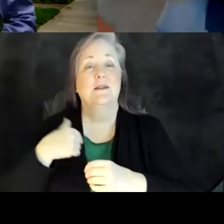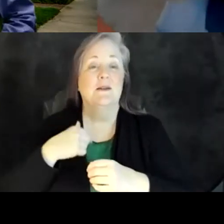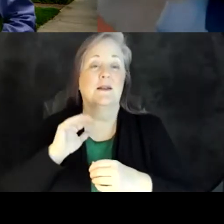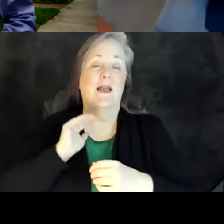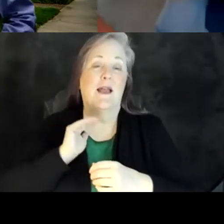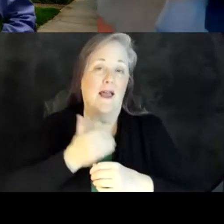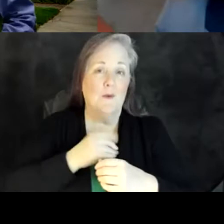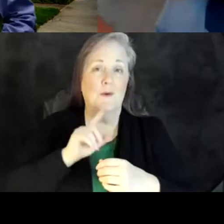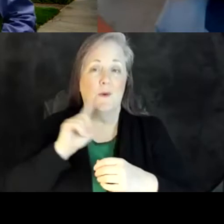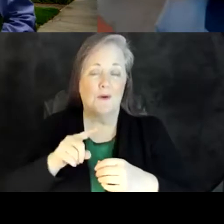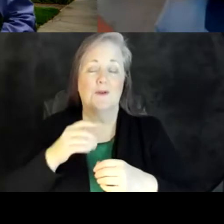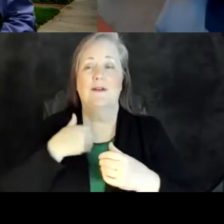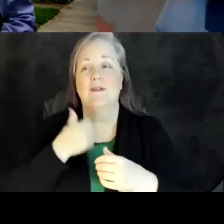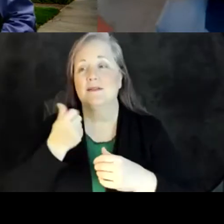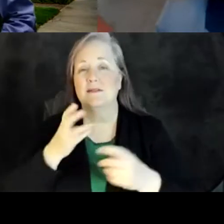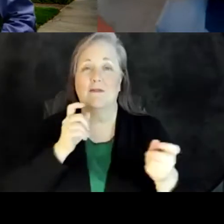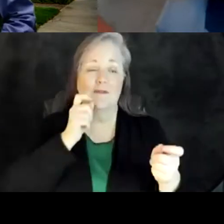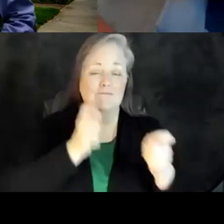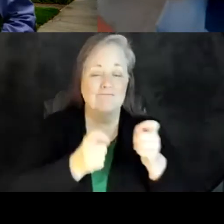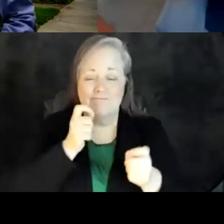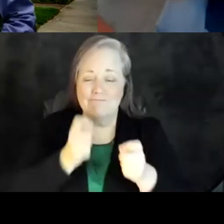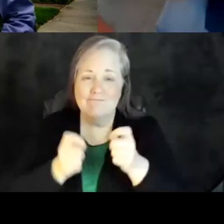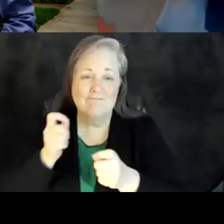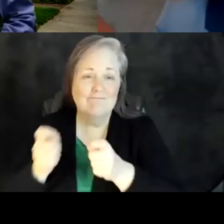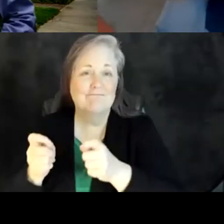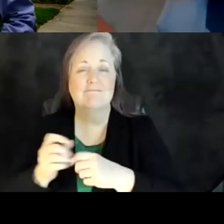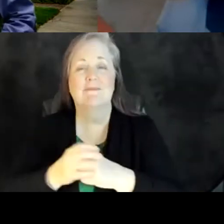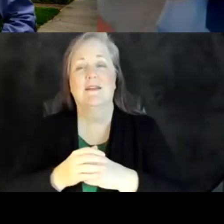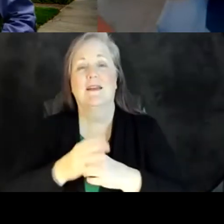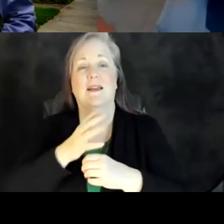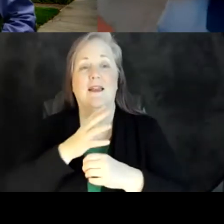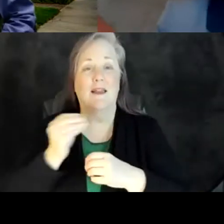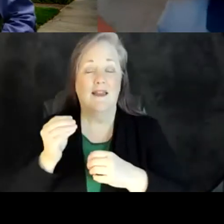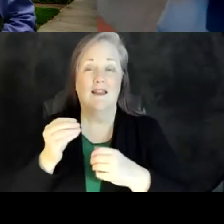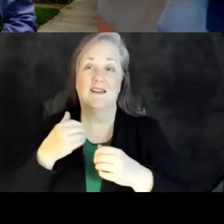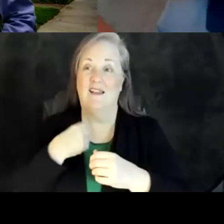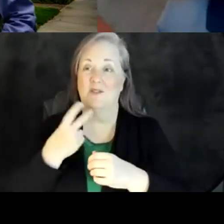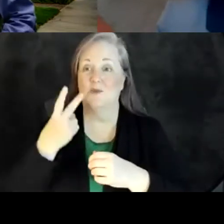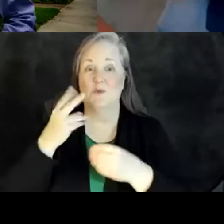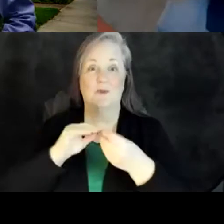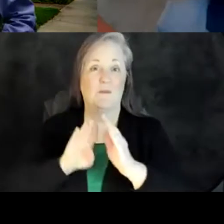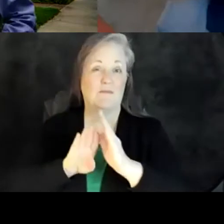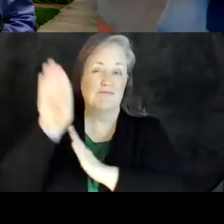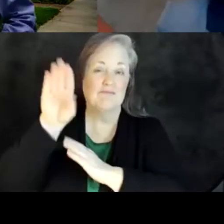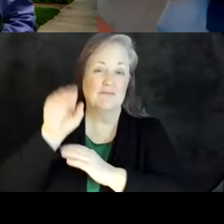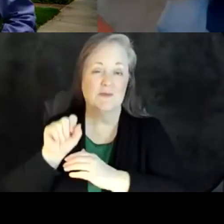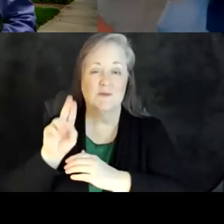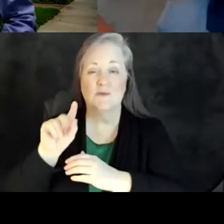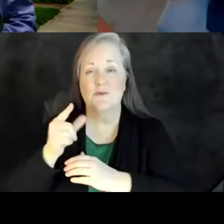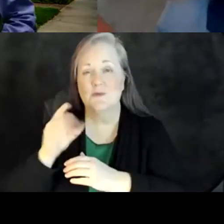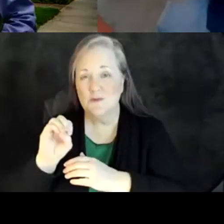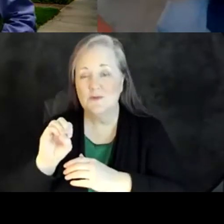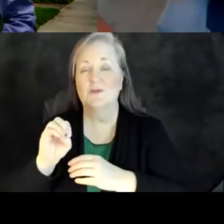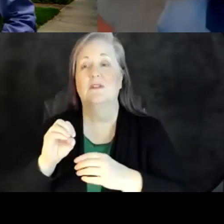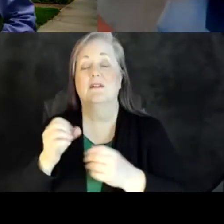order. And we've also gone through at least 2 surges of cases of